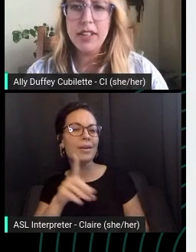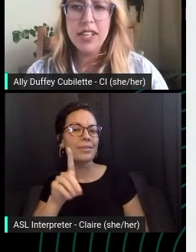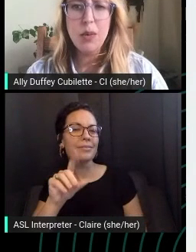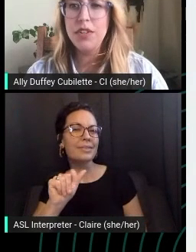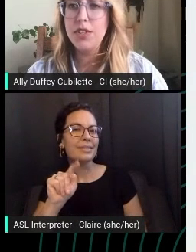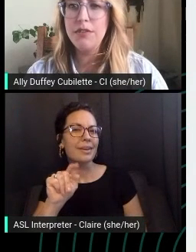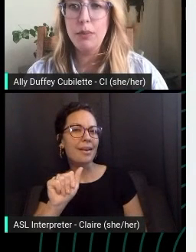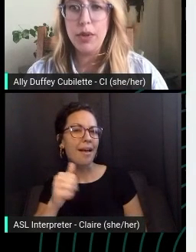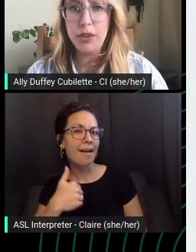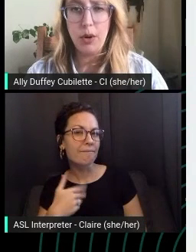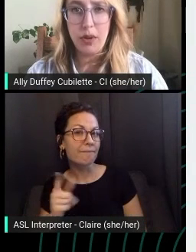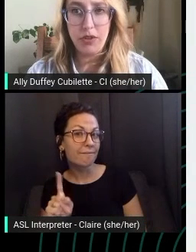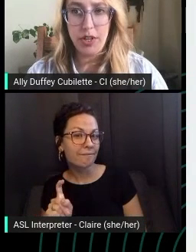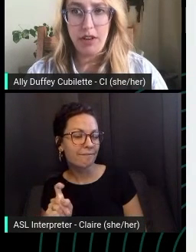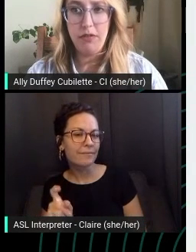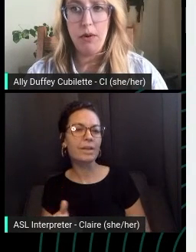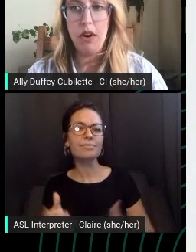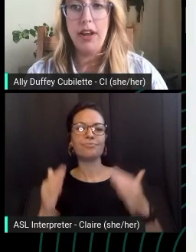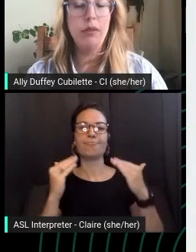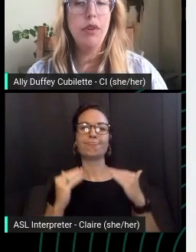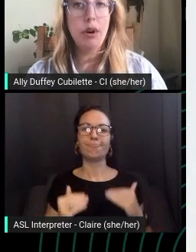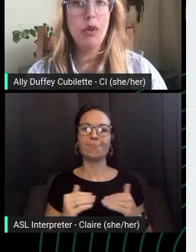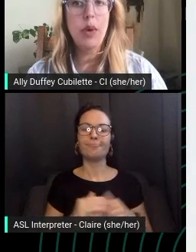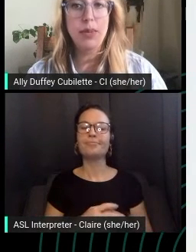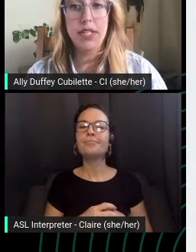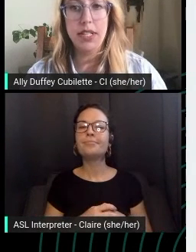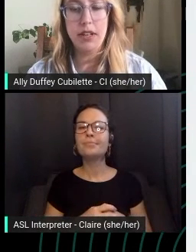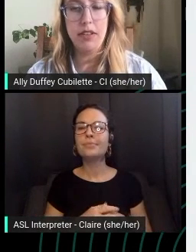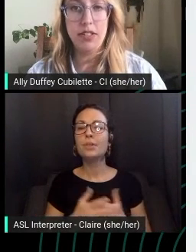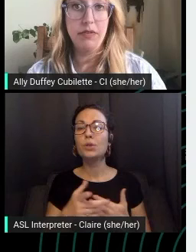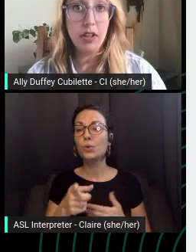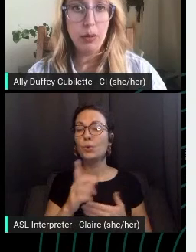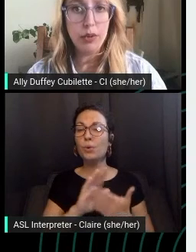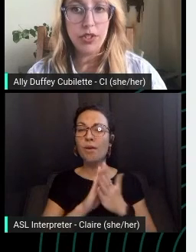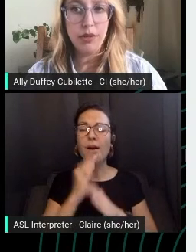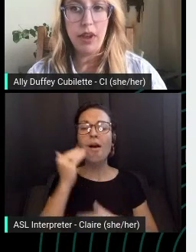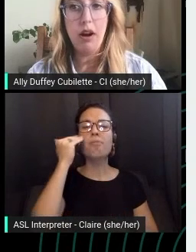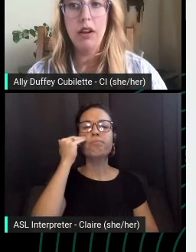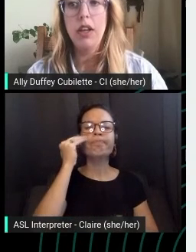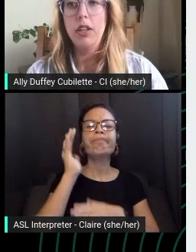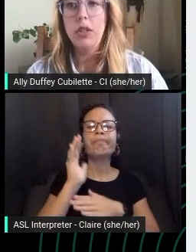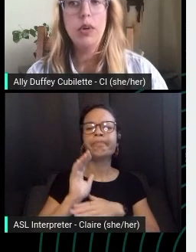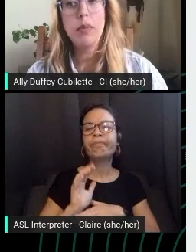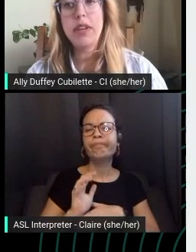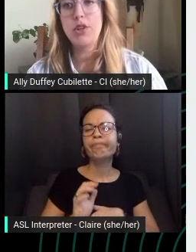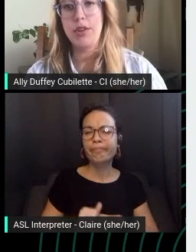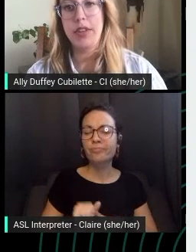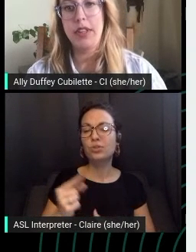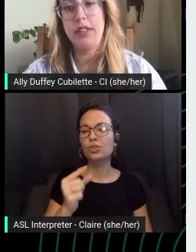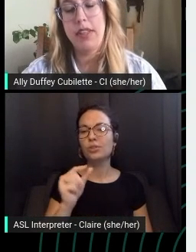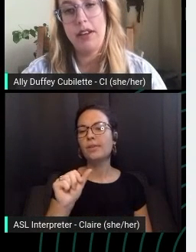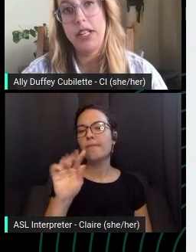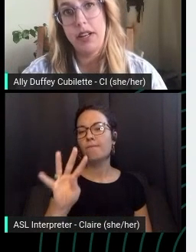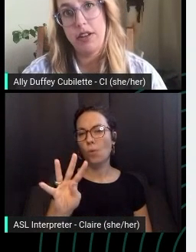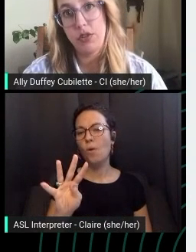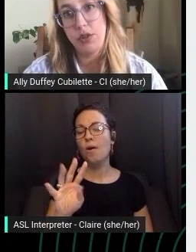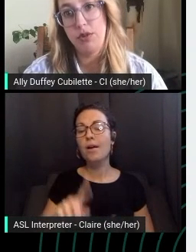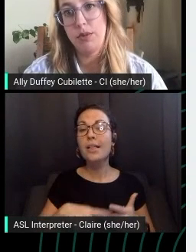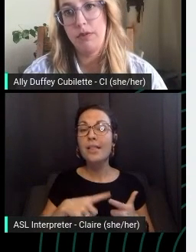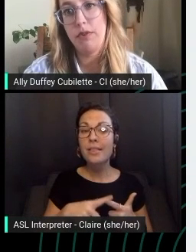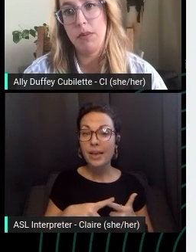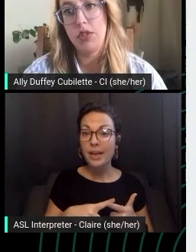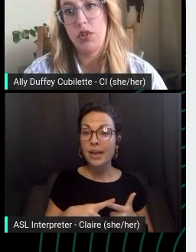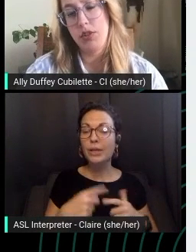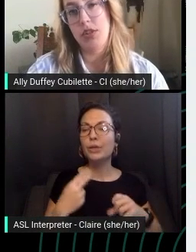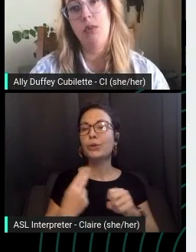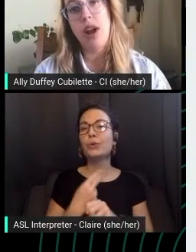And then finally, once you're familiar with GA4 and you know the website data that's available to you there, you can make sure that that data is used